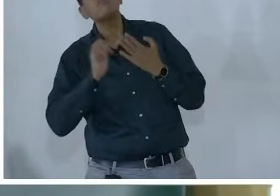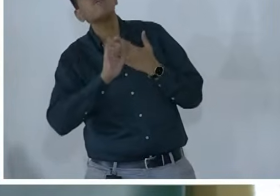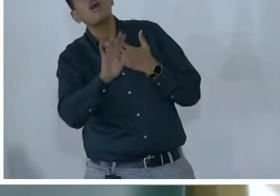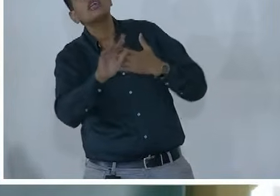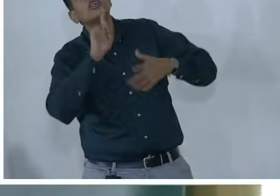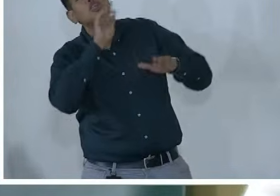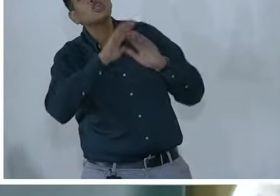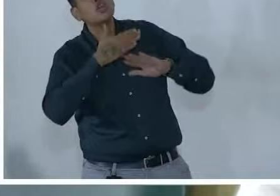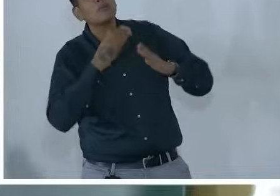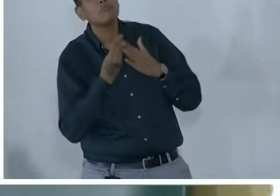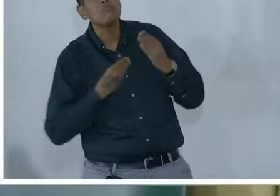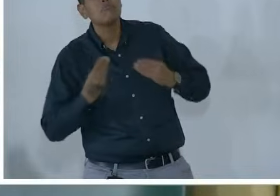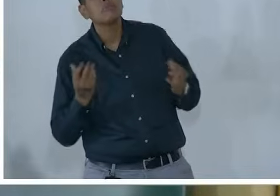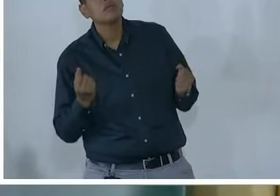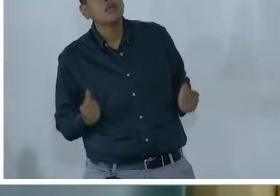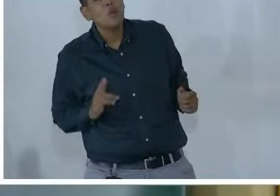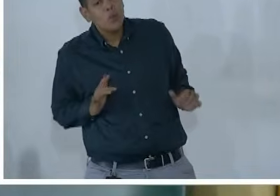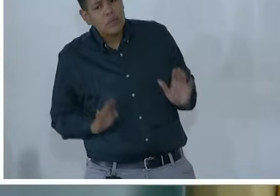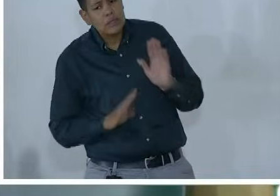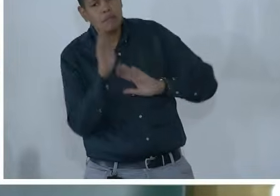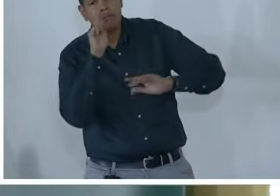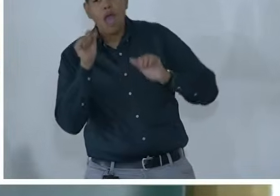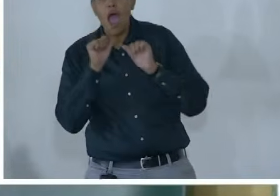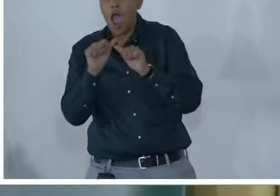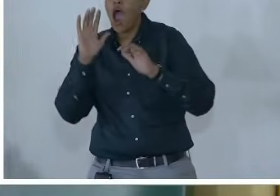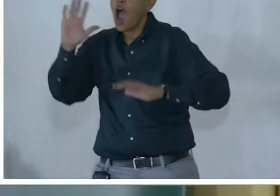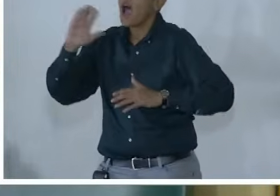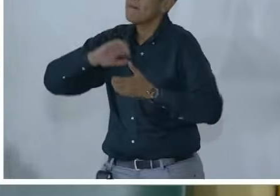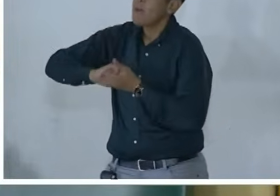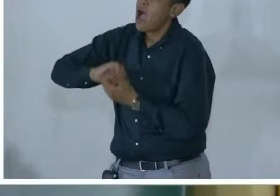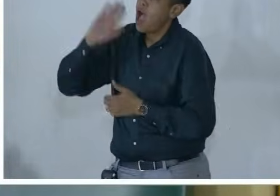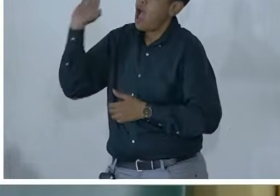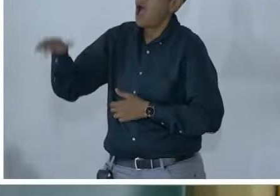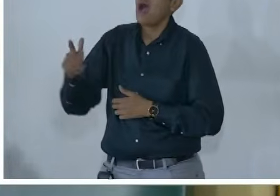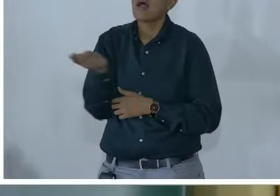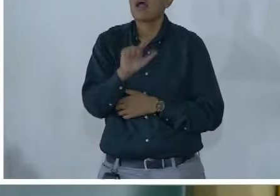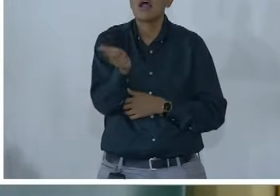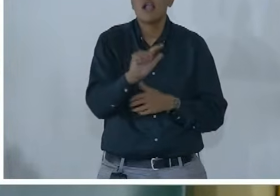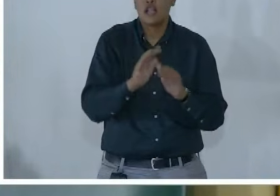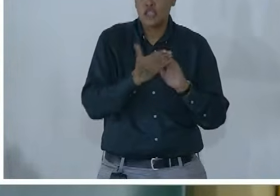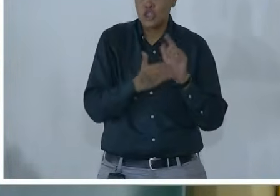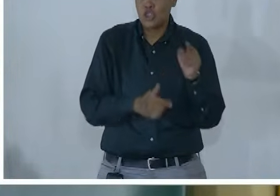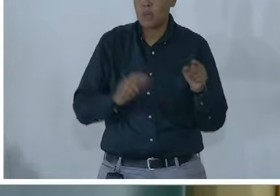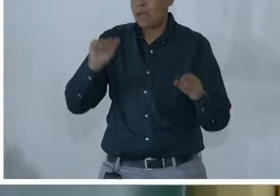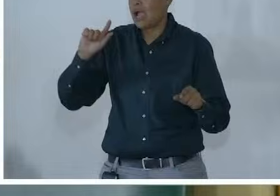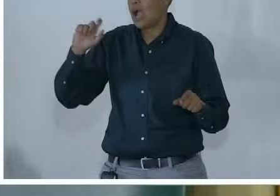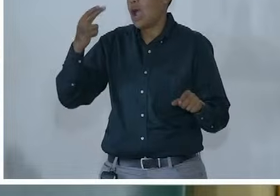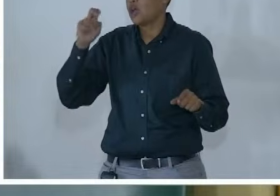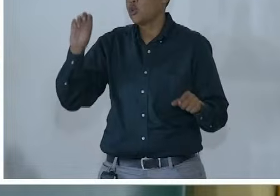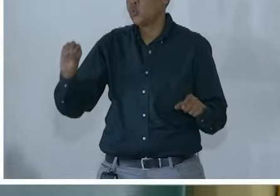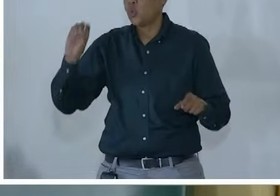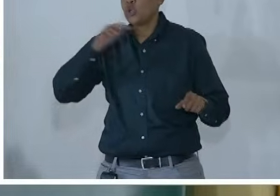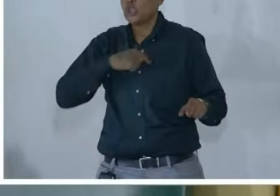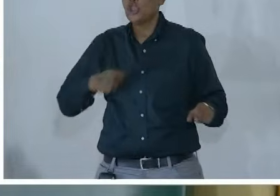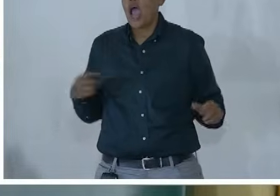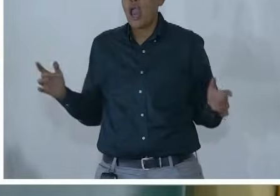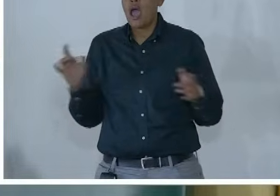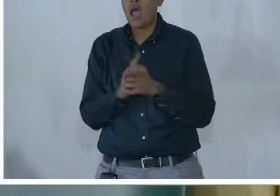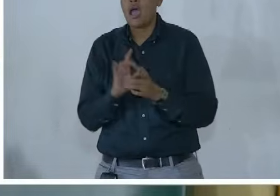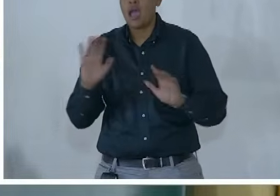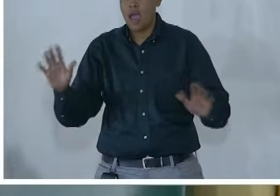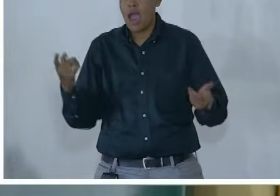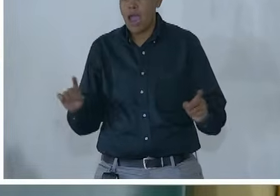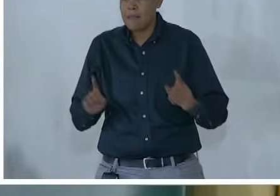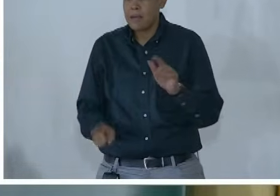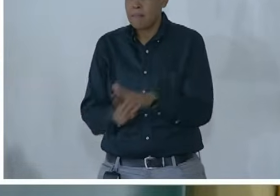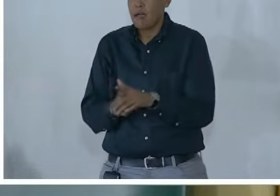to Jamaica's economic development and the continued partnership between Jamaica and the Gansu province. Madam Speaker, arising